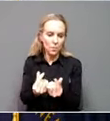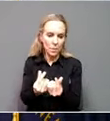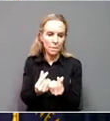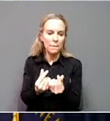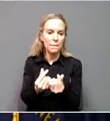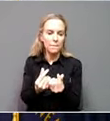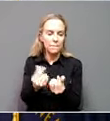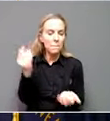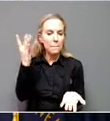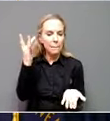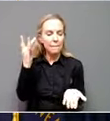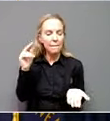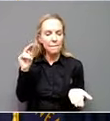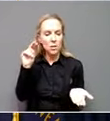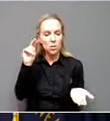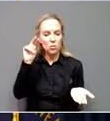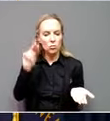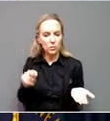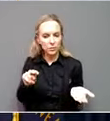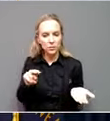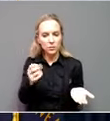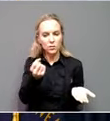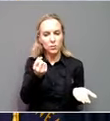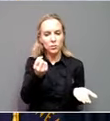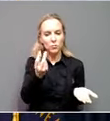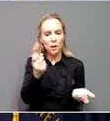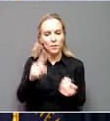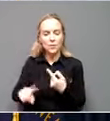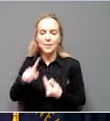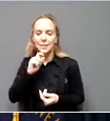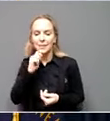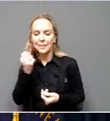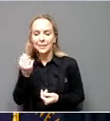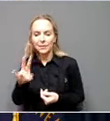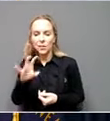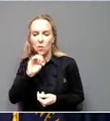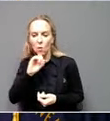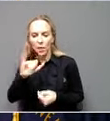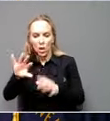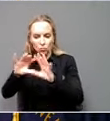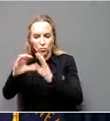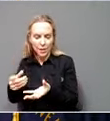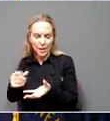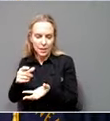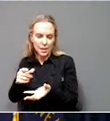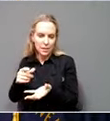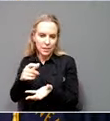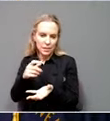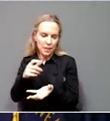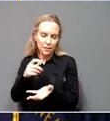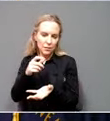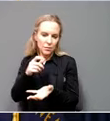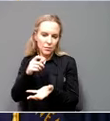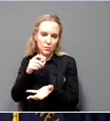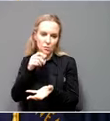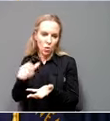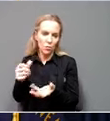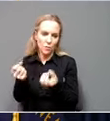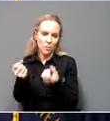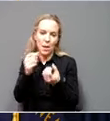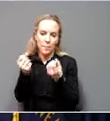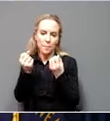because looking at the 12 to 17-year-olds, they don't make up a significant portion during that period. We have that